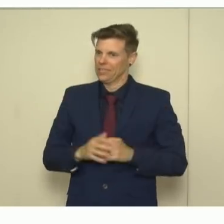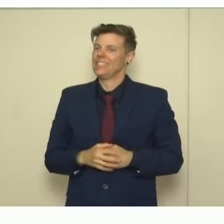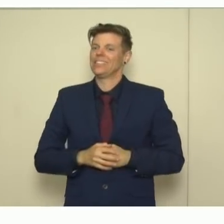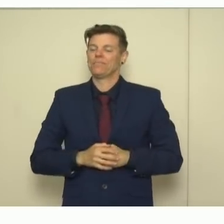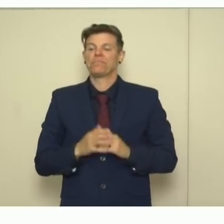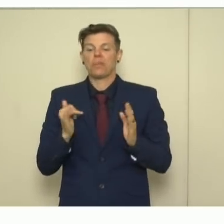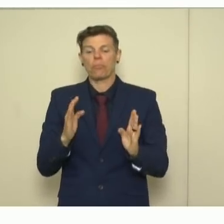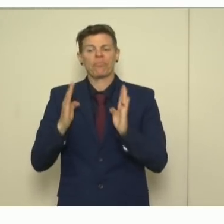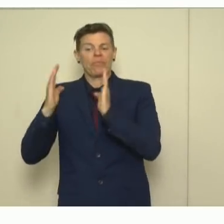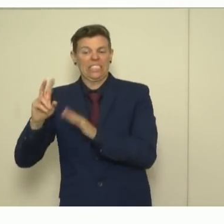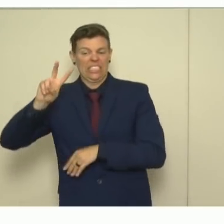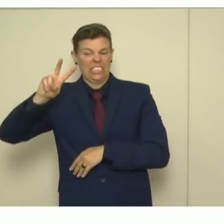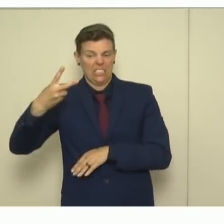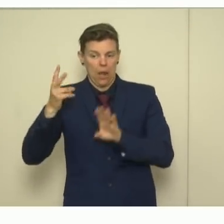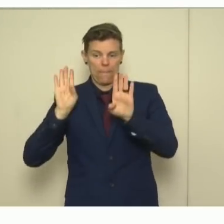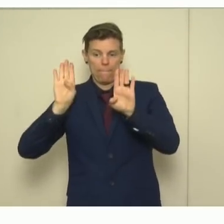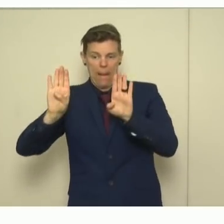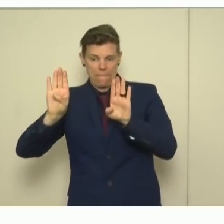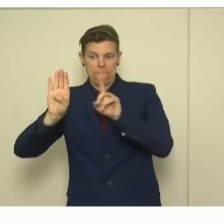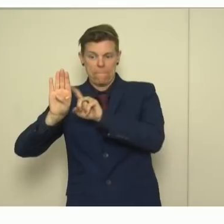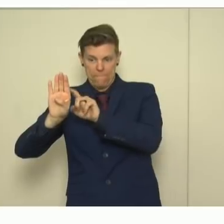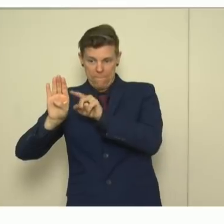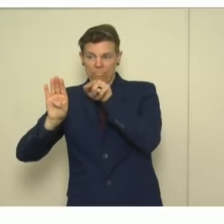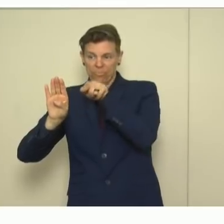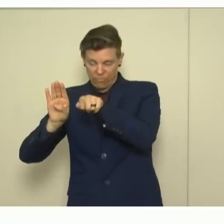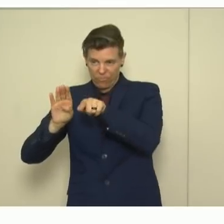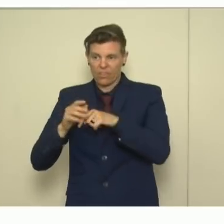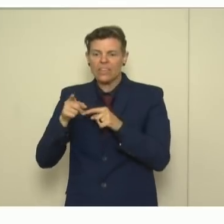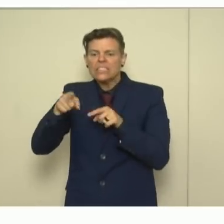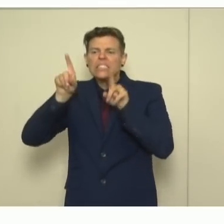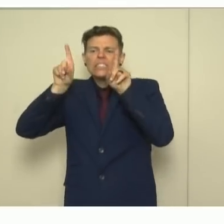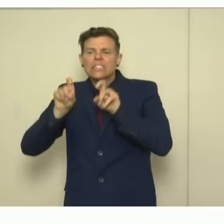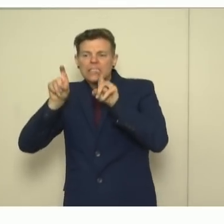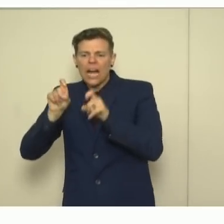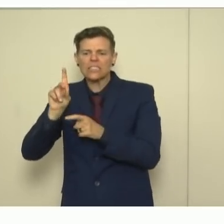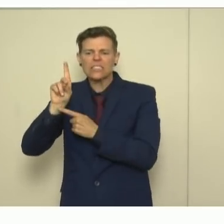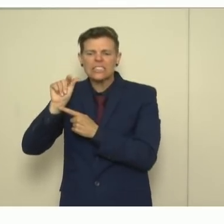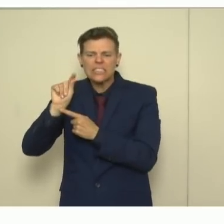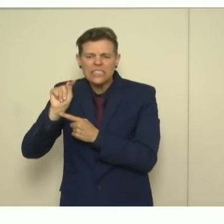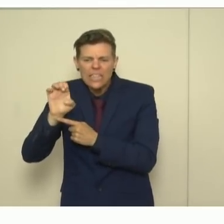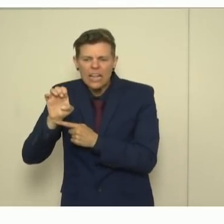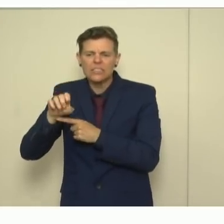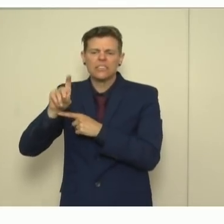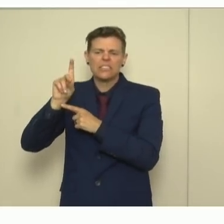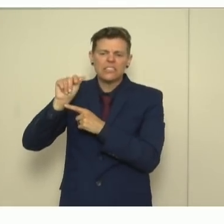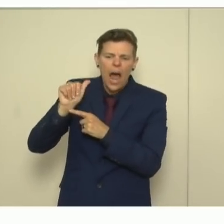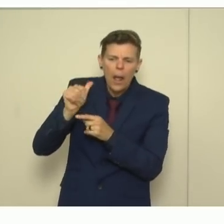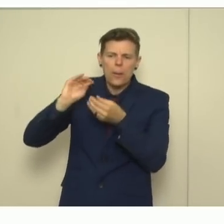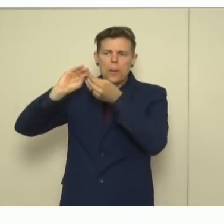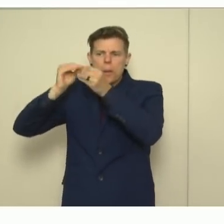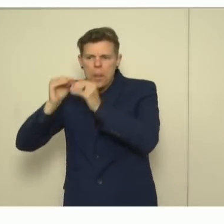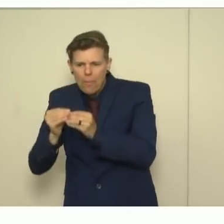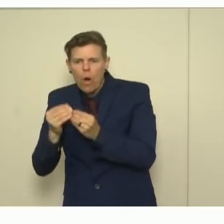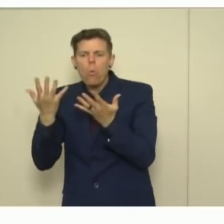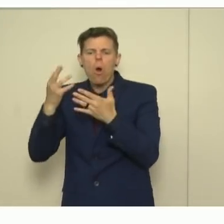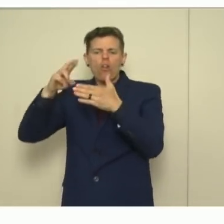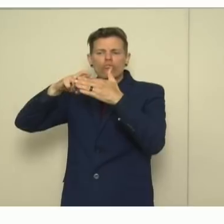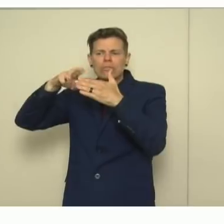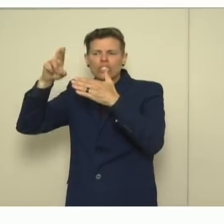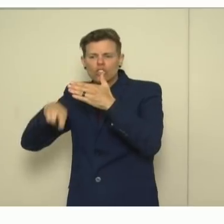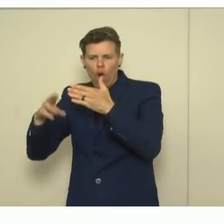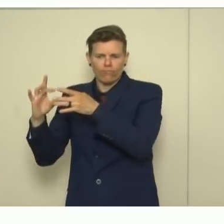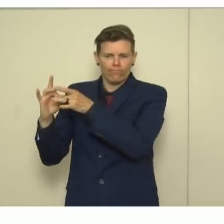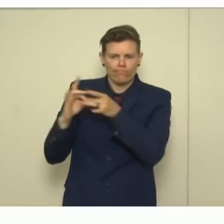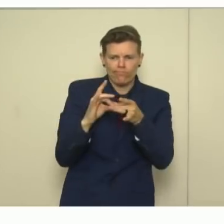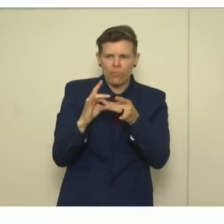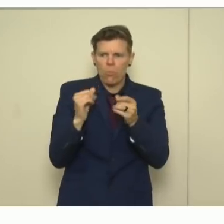weeks, again by test date, which is how we do it. And you can see that now the Northwest is